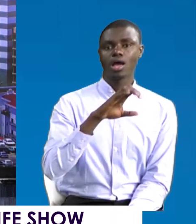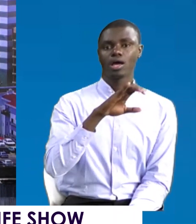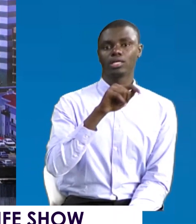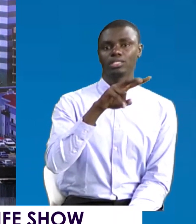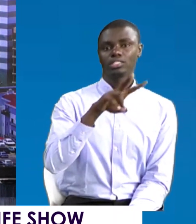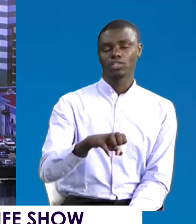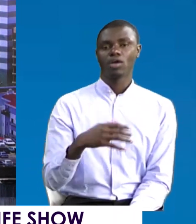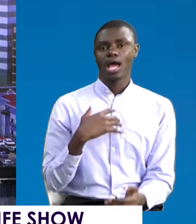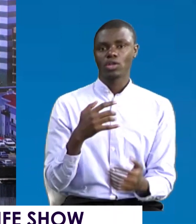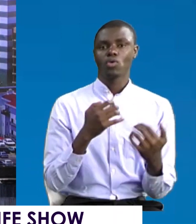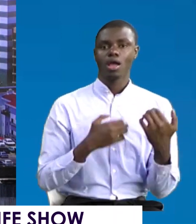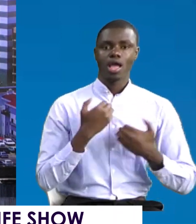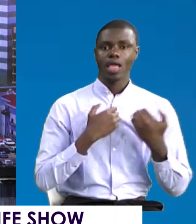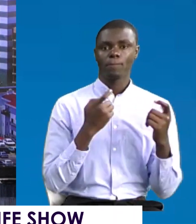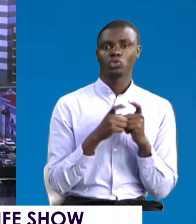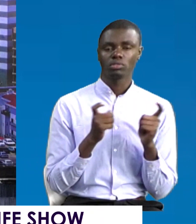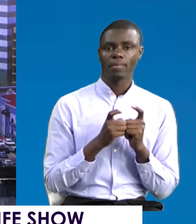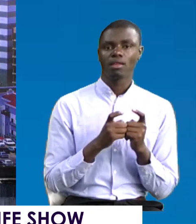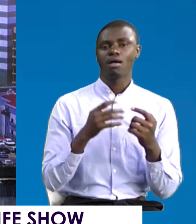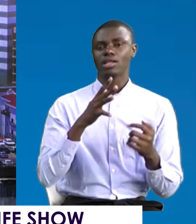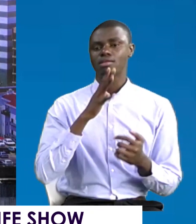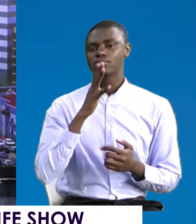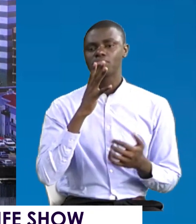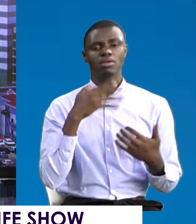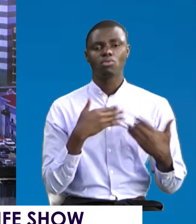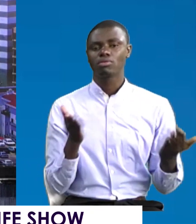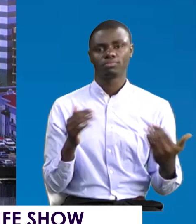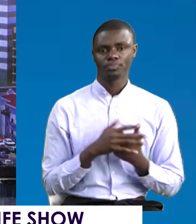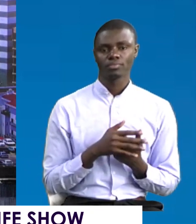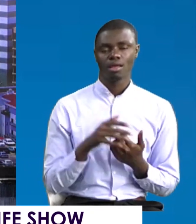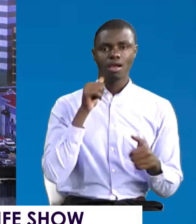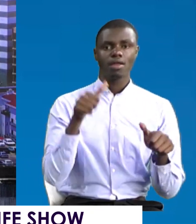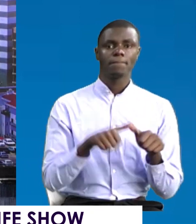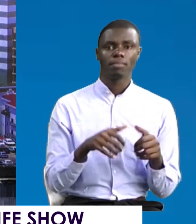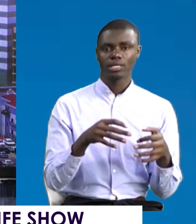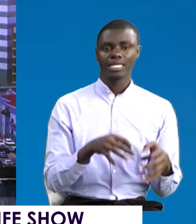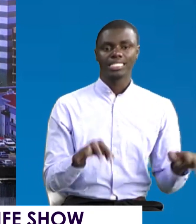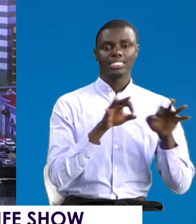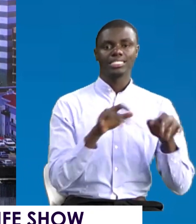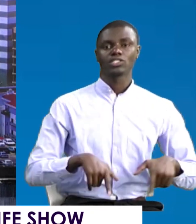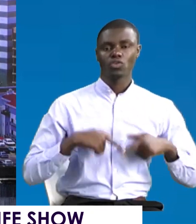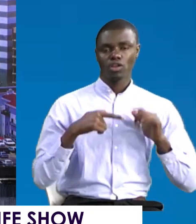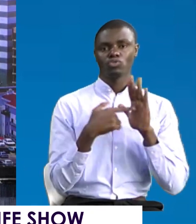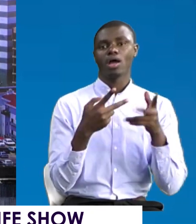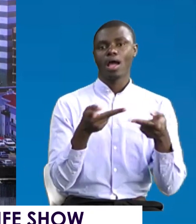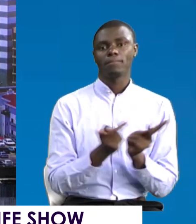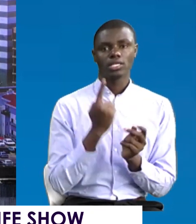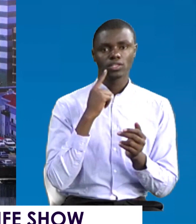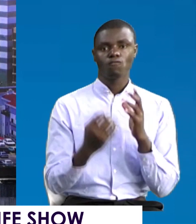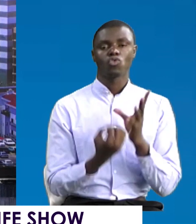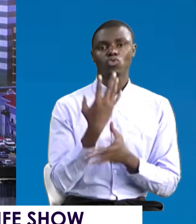your emotional pains and speak it out somewhere. Remember, the Treasures of Life show is a place for growth